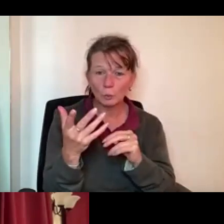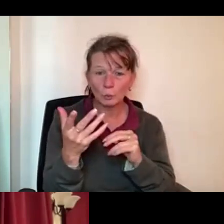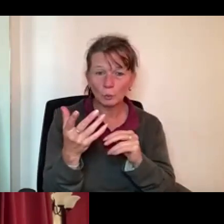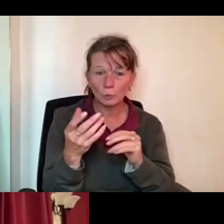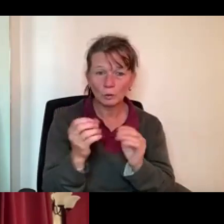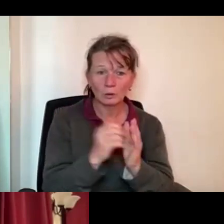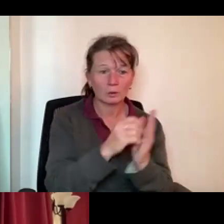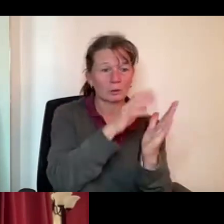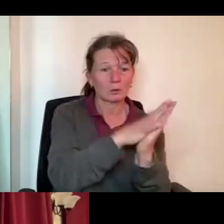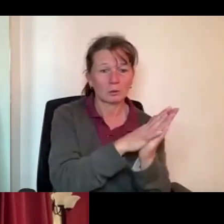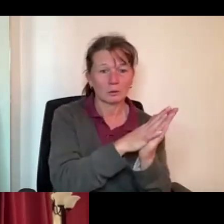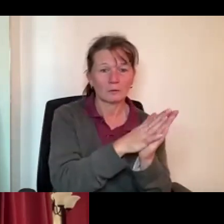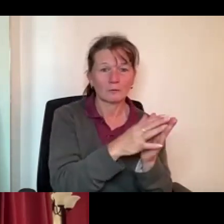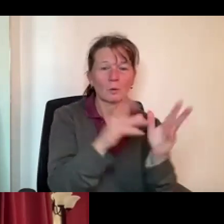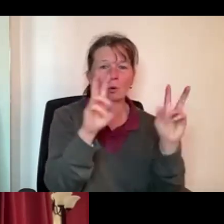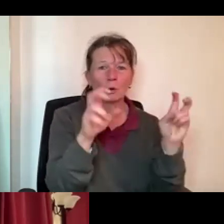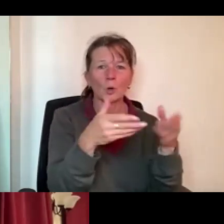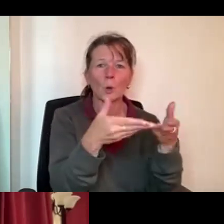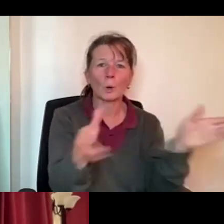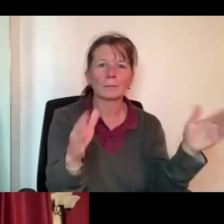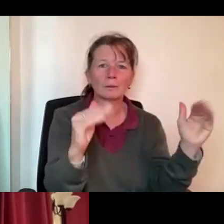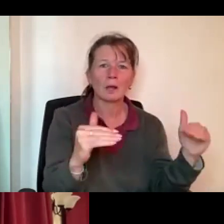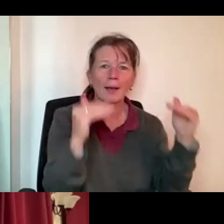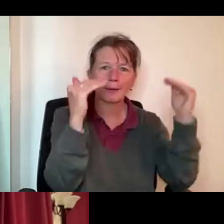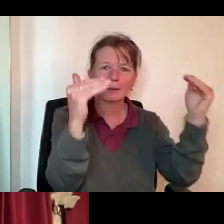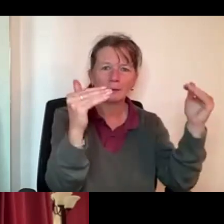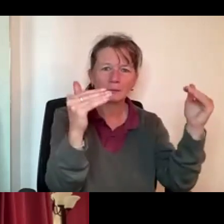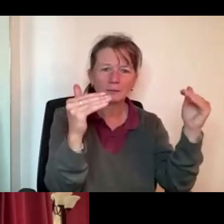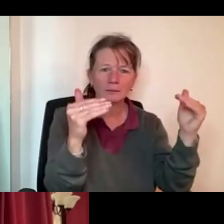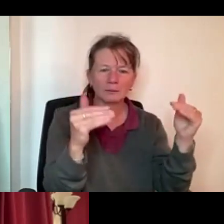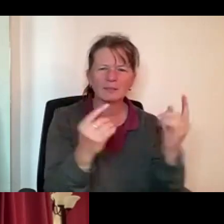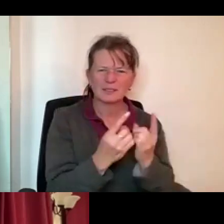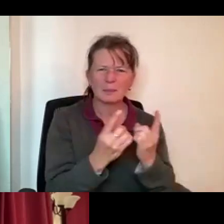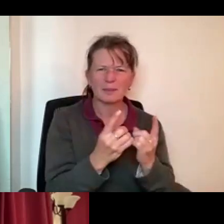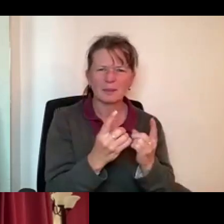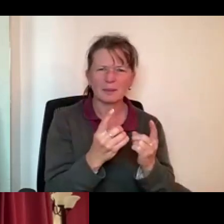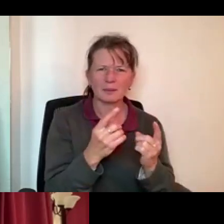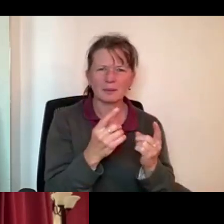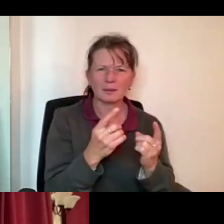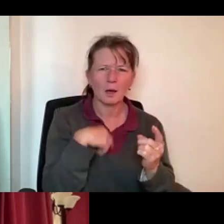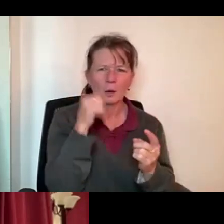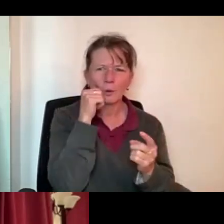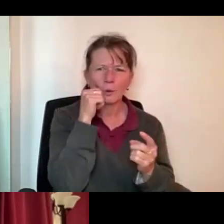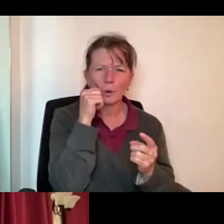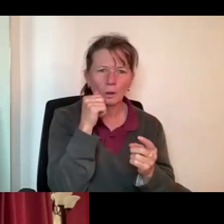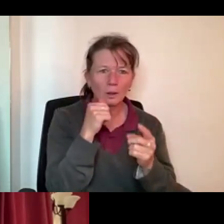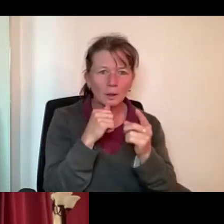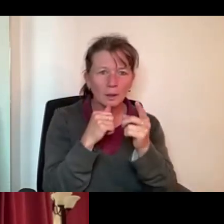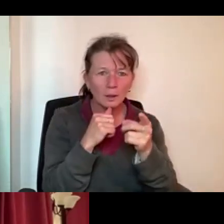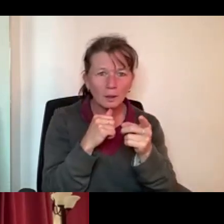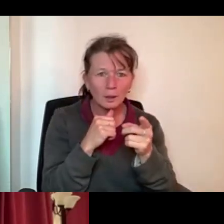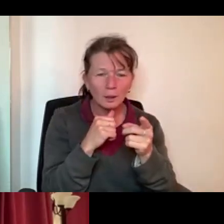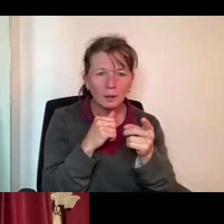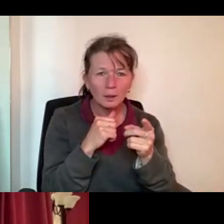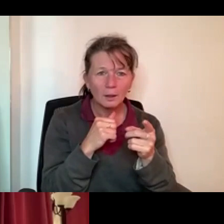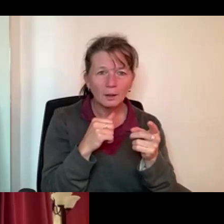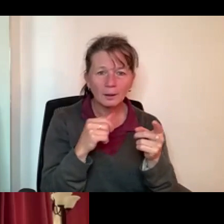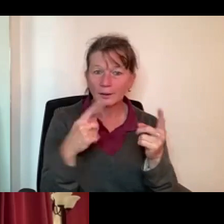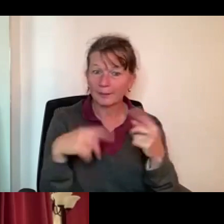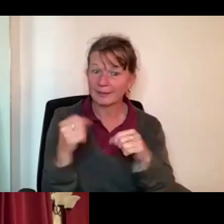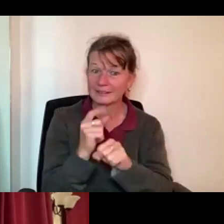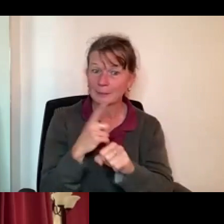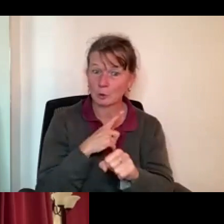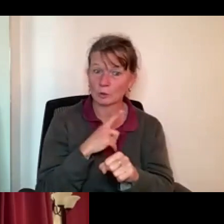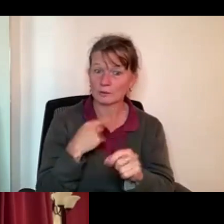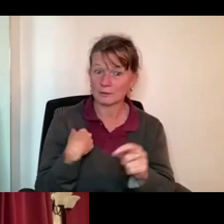open call onto Open Hire, but that's something that's on my radar. I can't remember. They did for me. They did because that's where I found it. That's